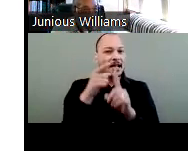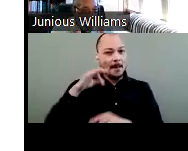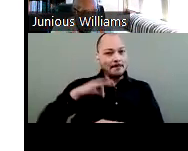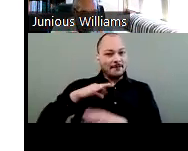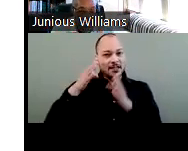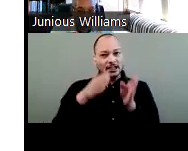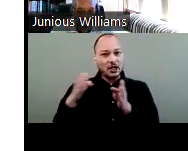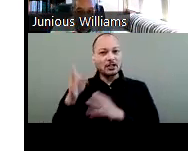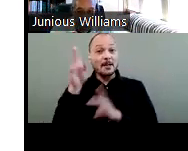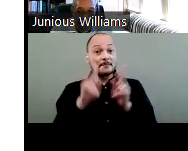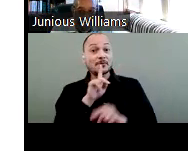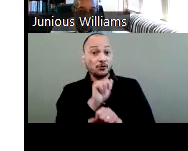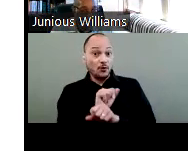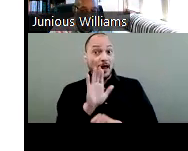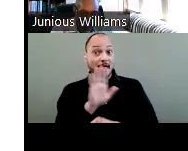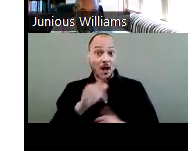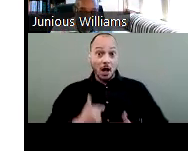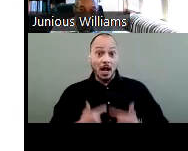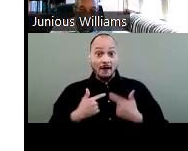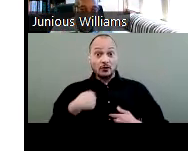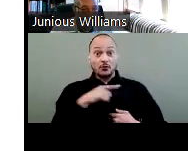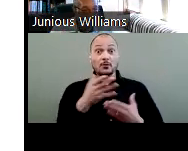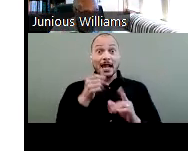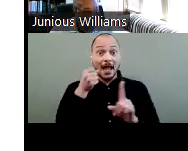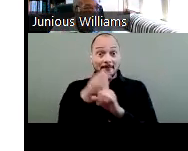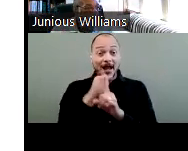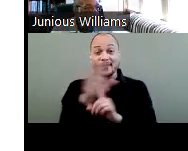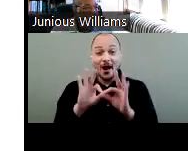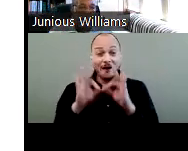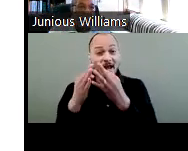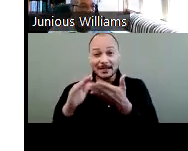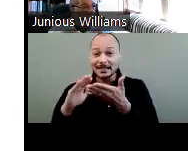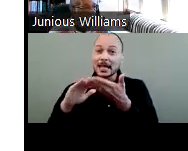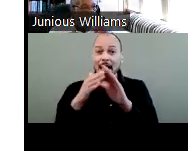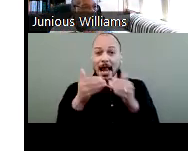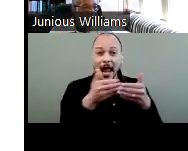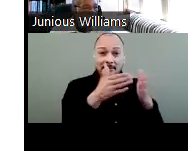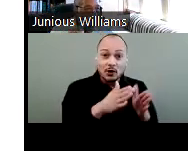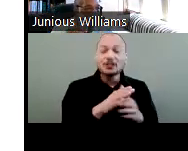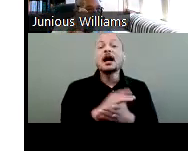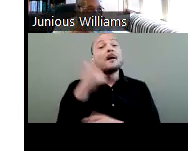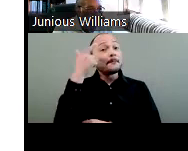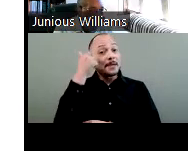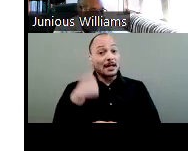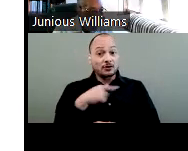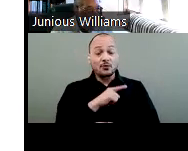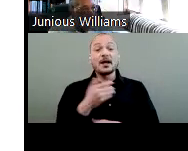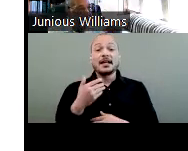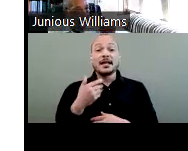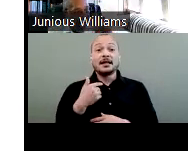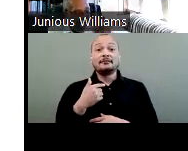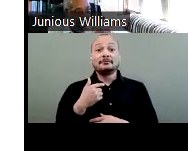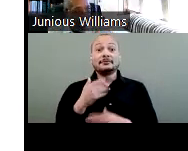people whose lives we want to impact, their families, neighbors, because even though we get very